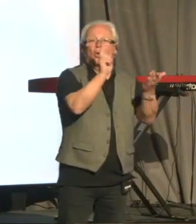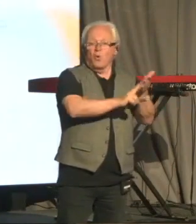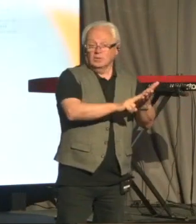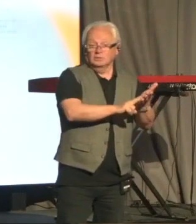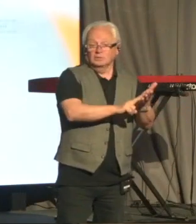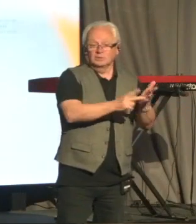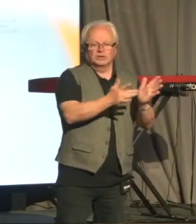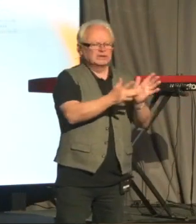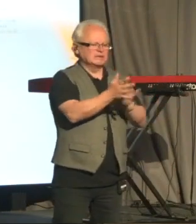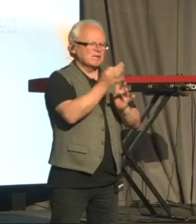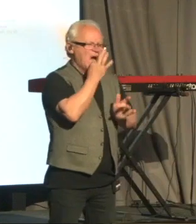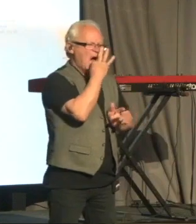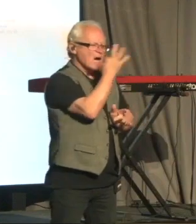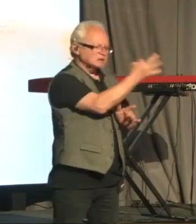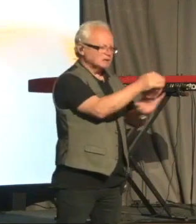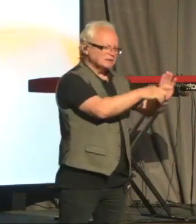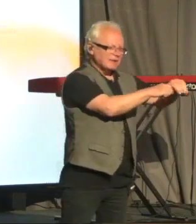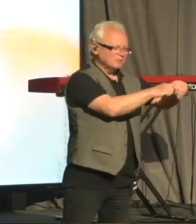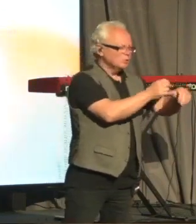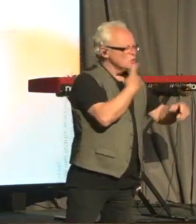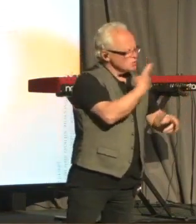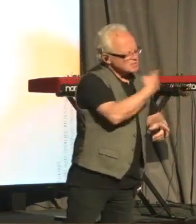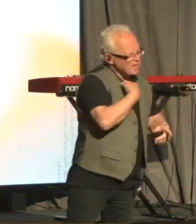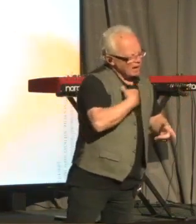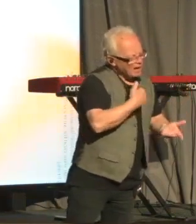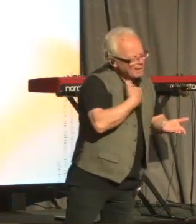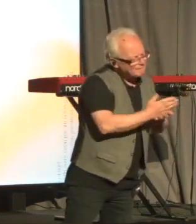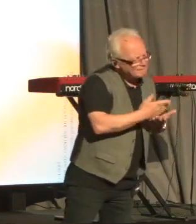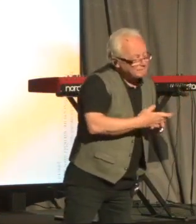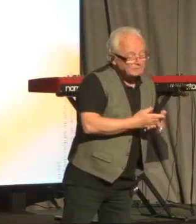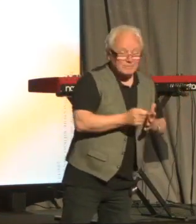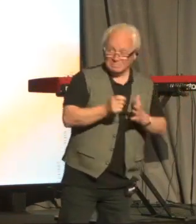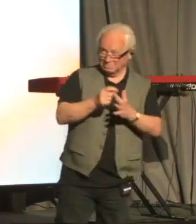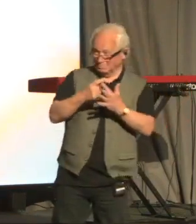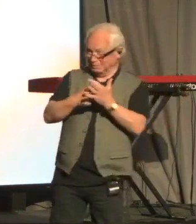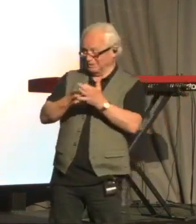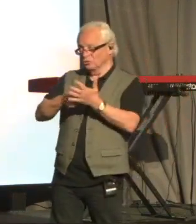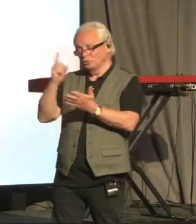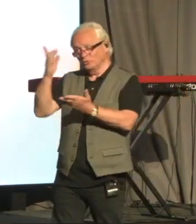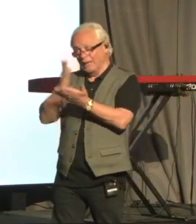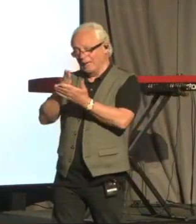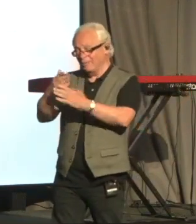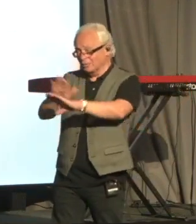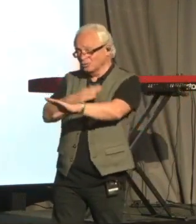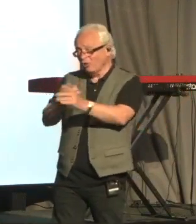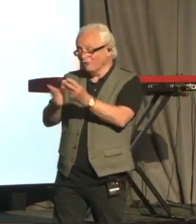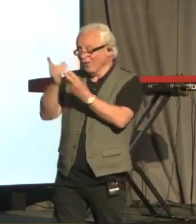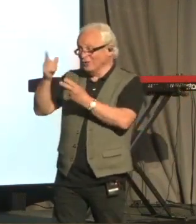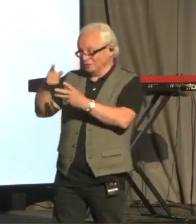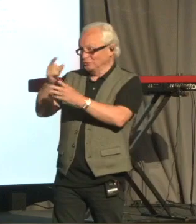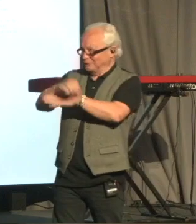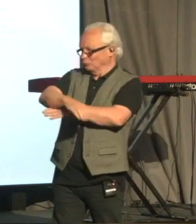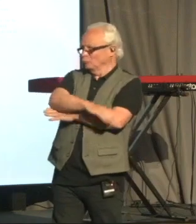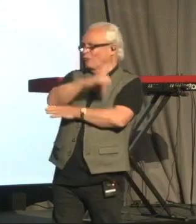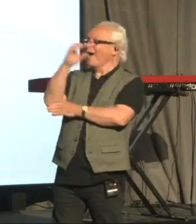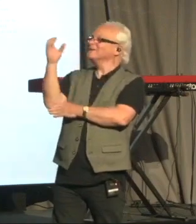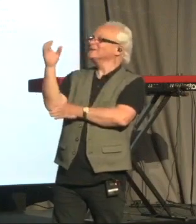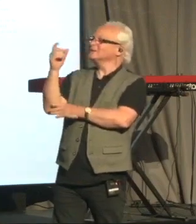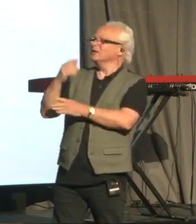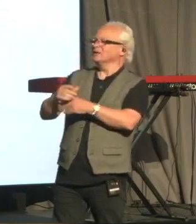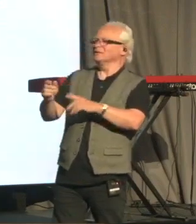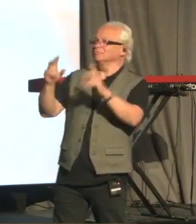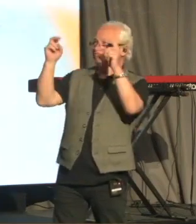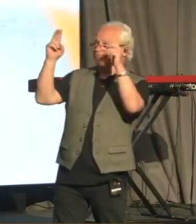disciples, "Who do you say I am?" And Peter says, "You're the Son of God. You are the Christ." We know it as the Great